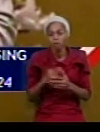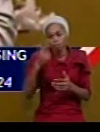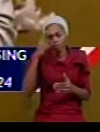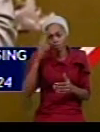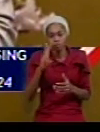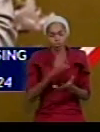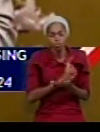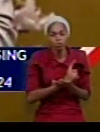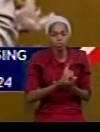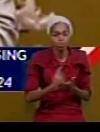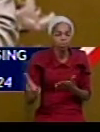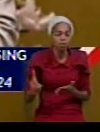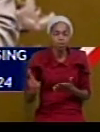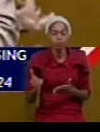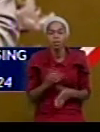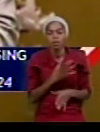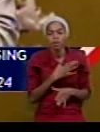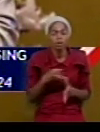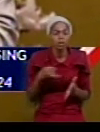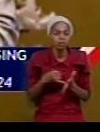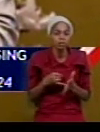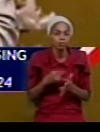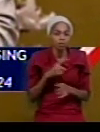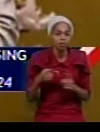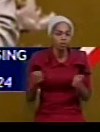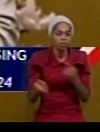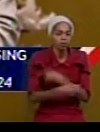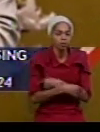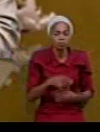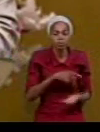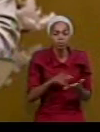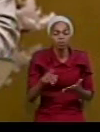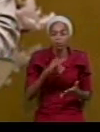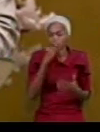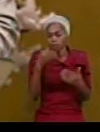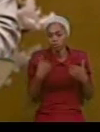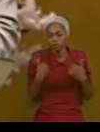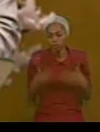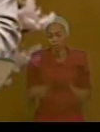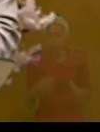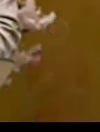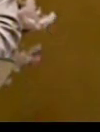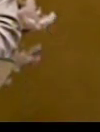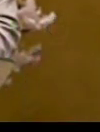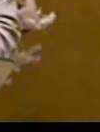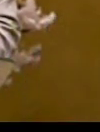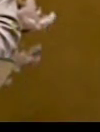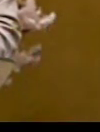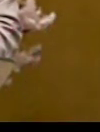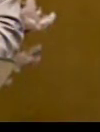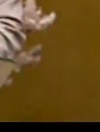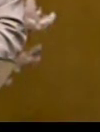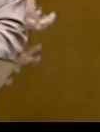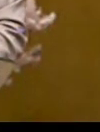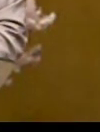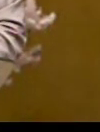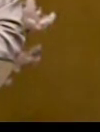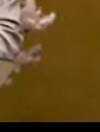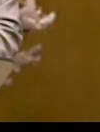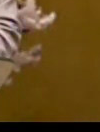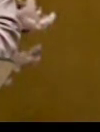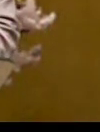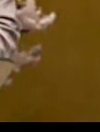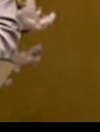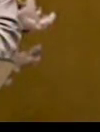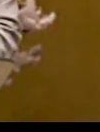for a son or for a daughter, she shall bring a lamb for the first year for a burnt offering. and a young pigeon or a turtle dove for a sin